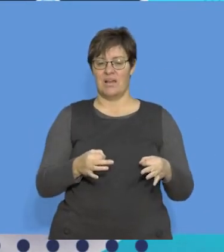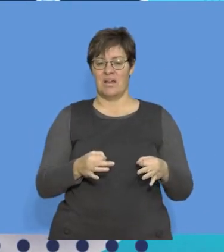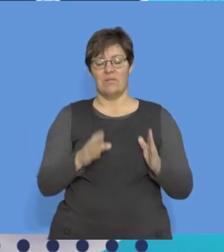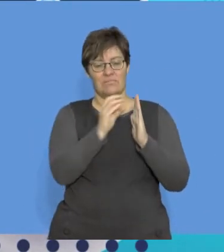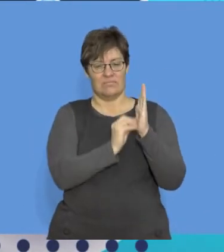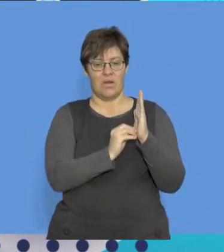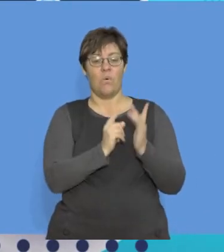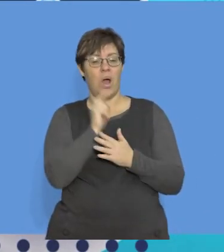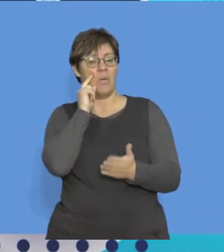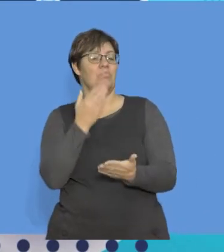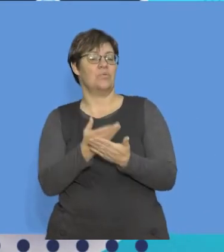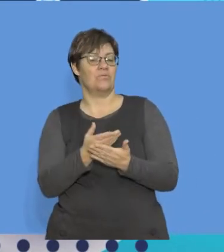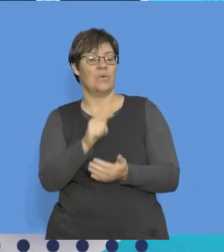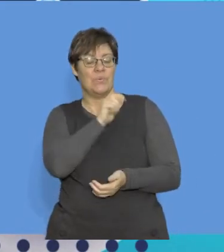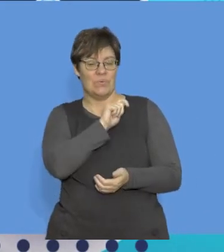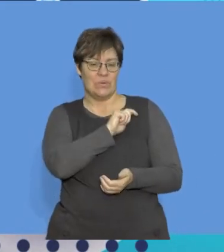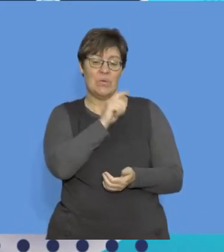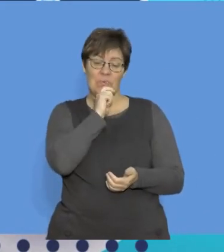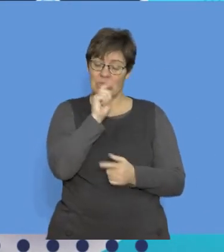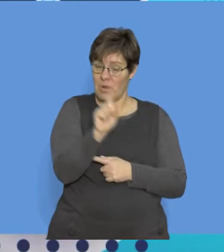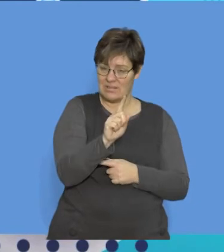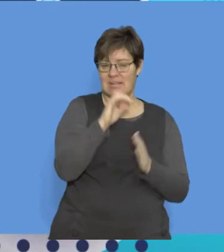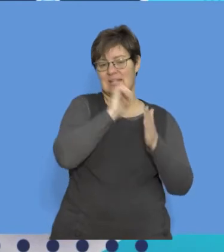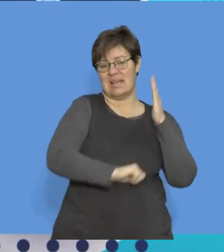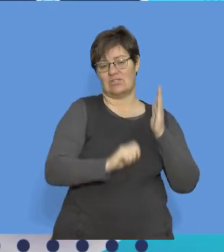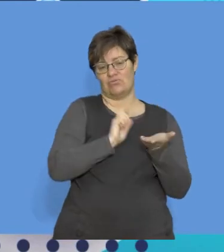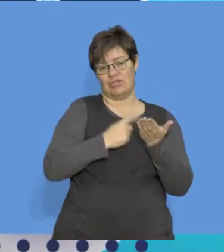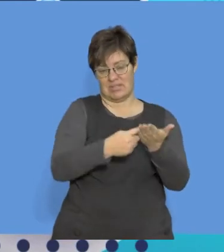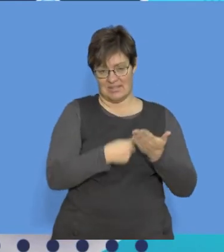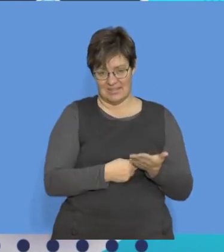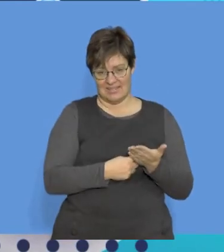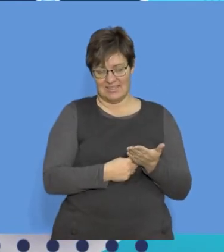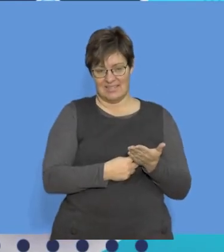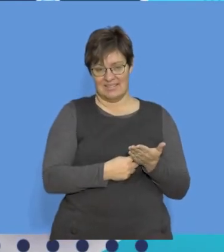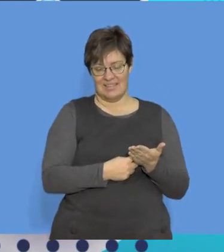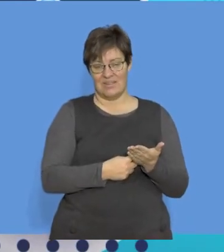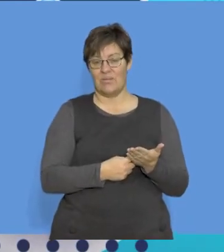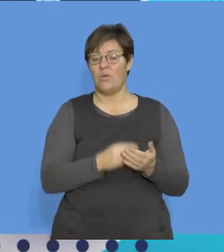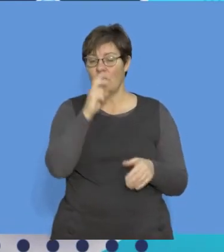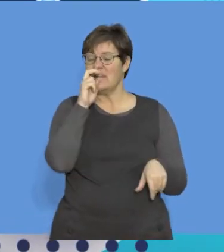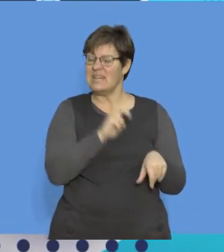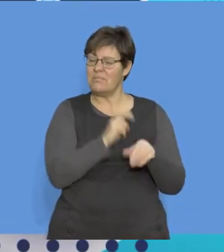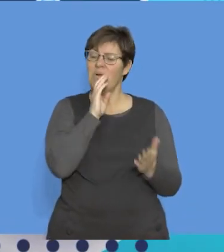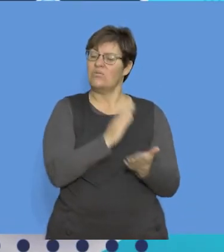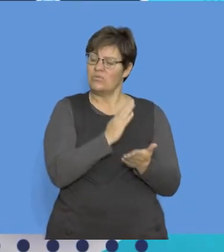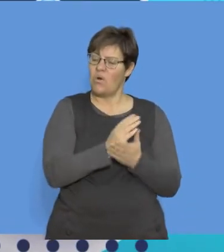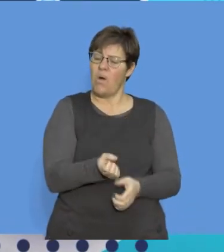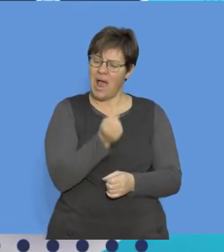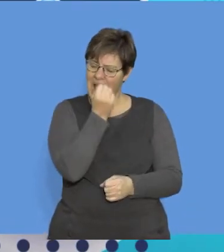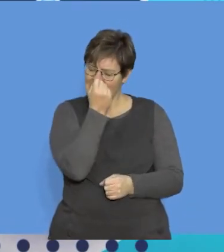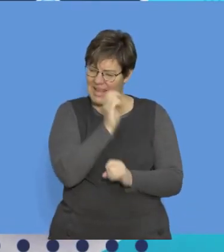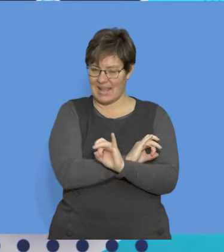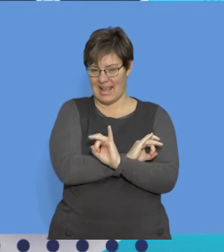proving it using the deductive reasoning, right? So at all times, you really, really need to make sure you understand this. So let's try